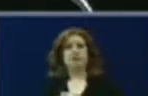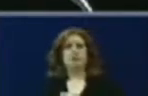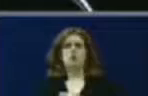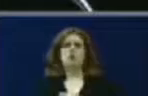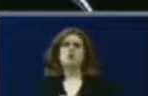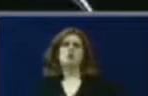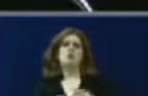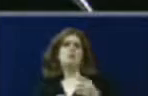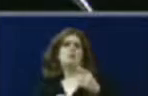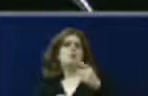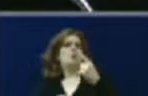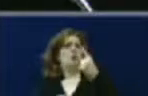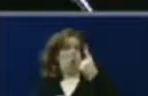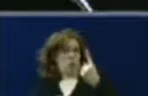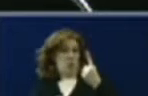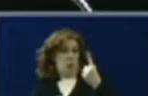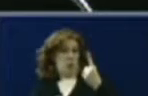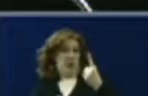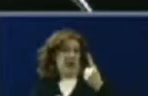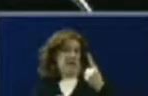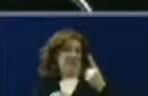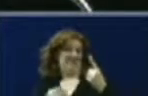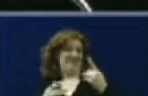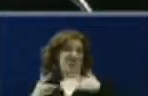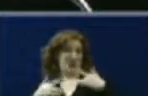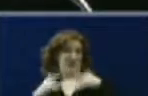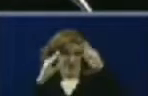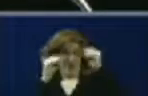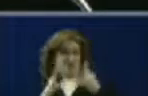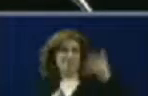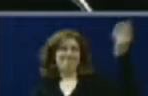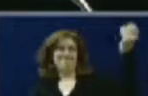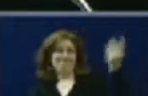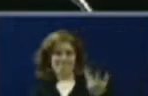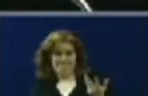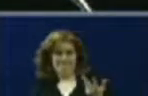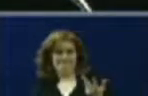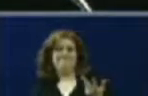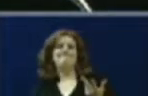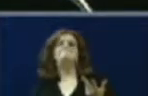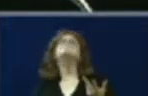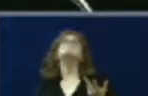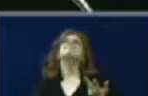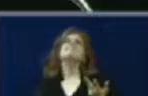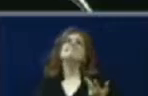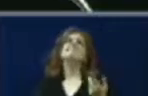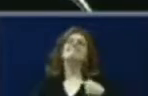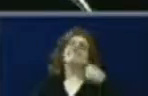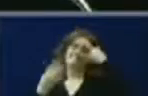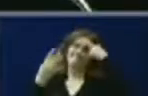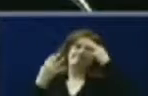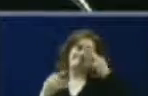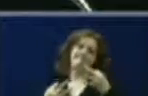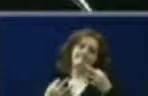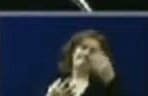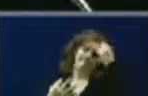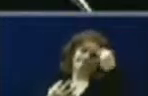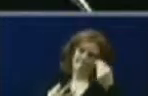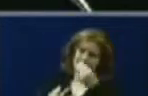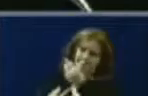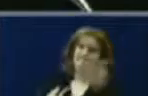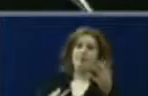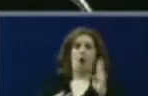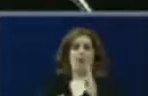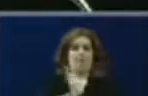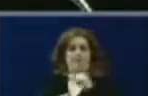One of these teacher concerns was passed on to me, and I chose to pass that on to my fellow board members,